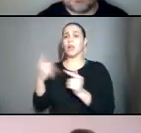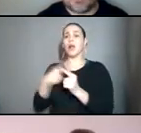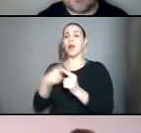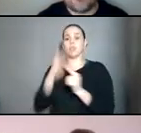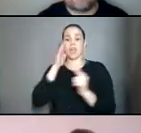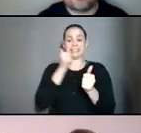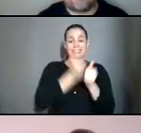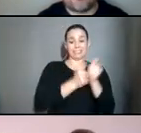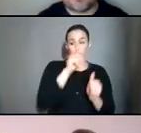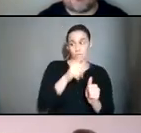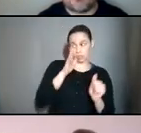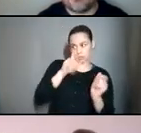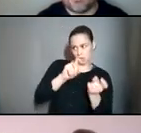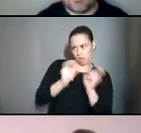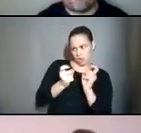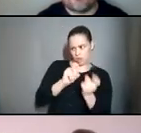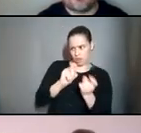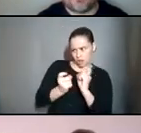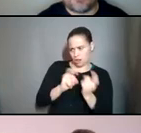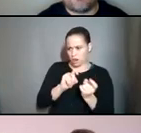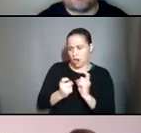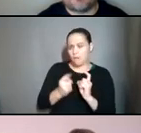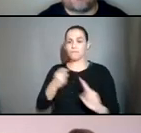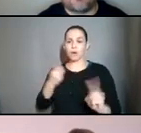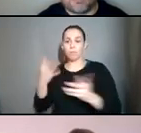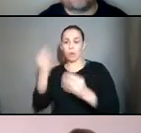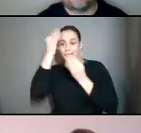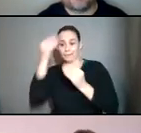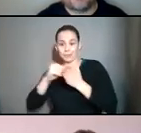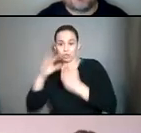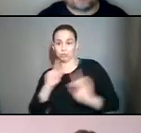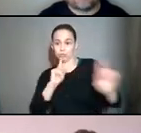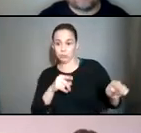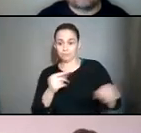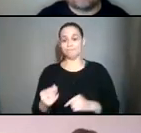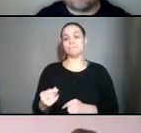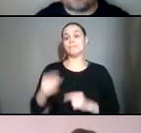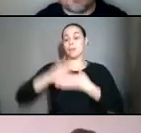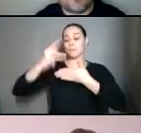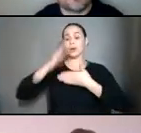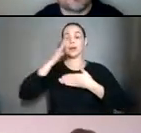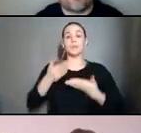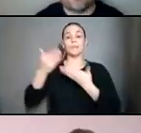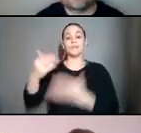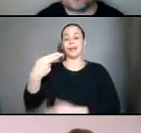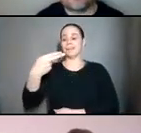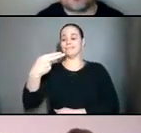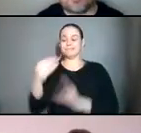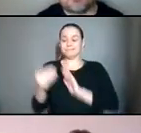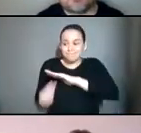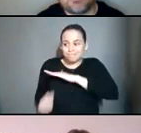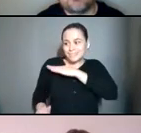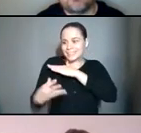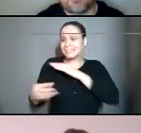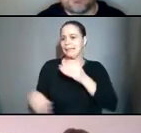on the information it just gathered. The program provides hints and extra support when needed. It also adjusts